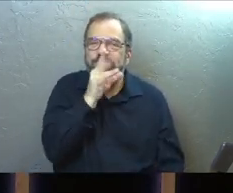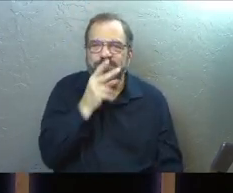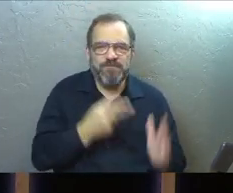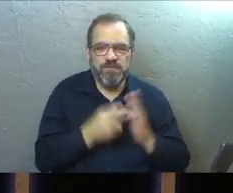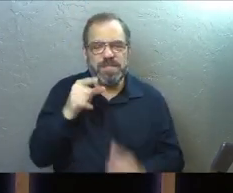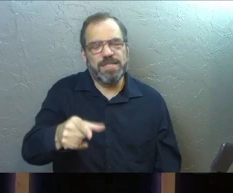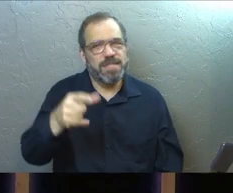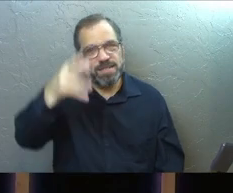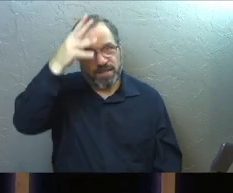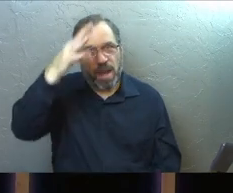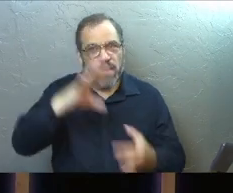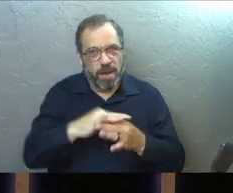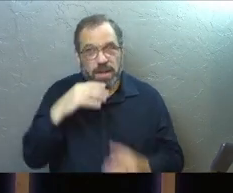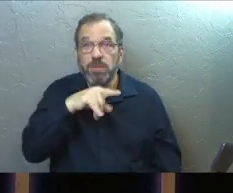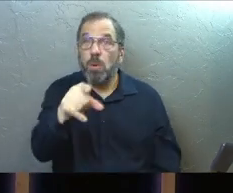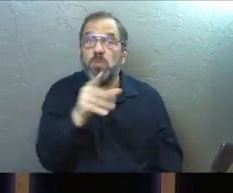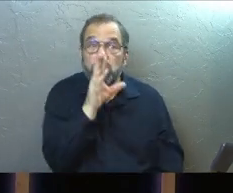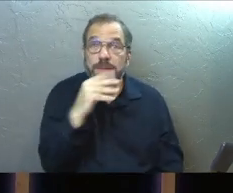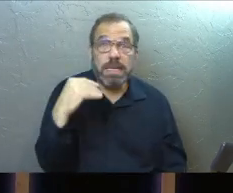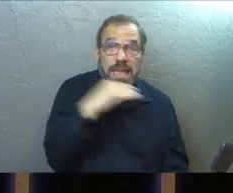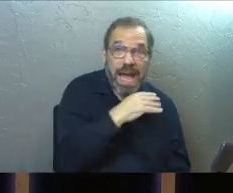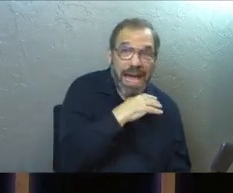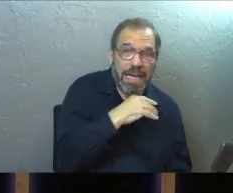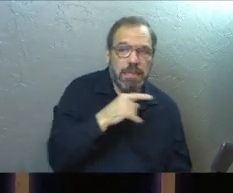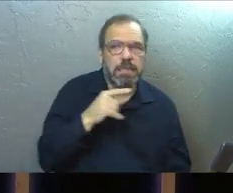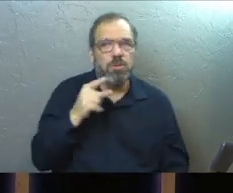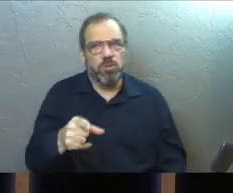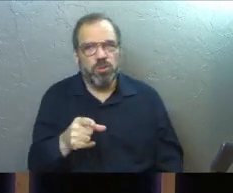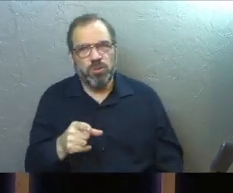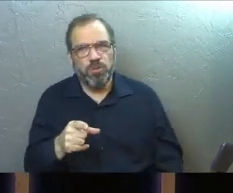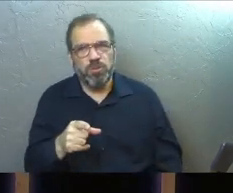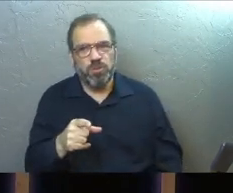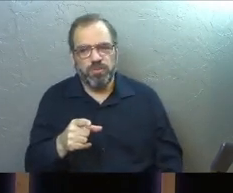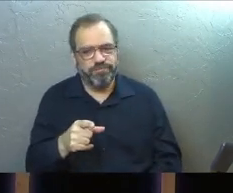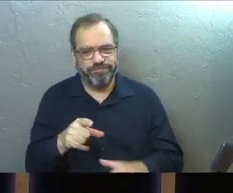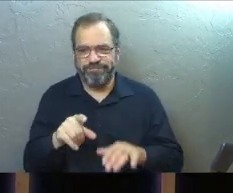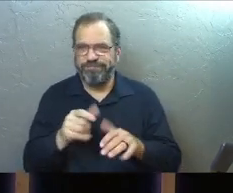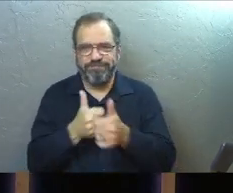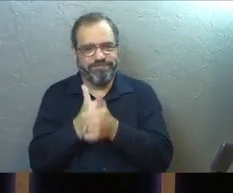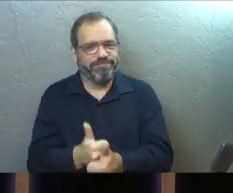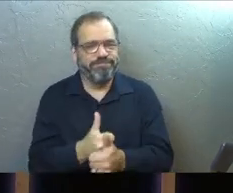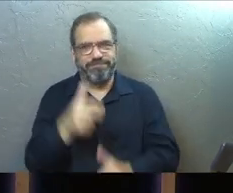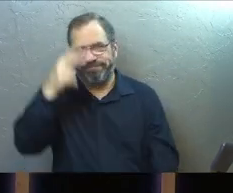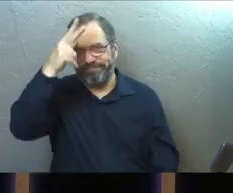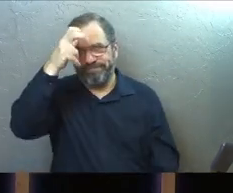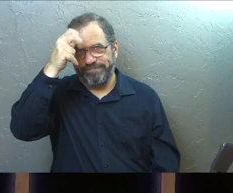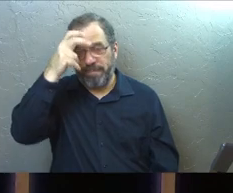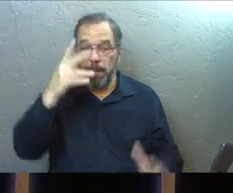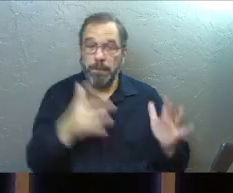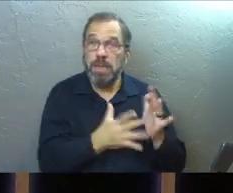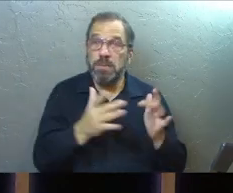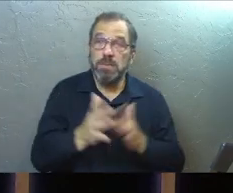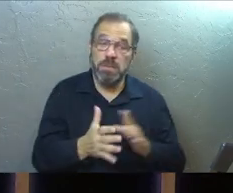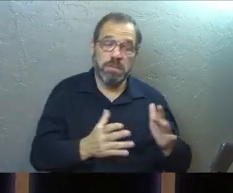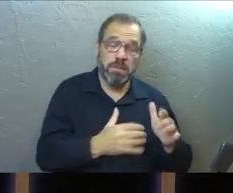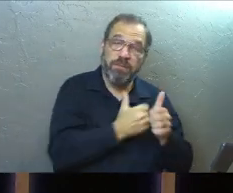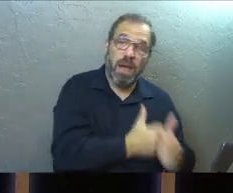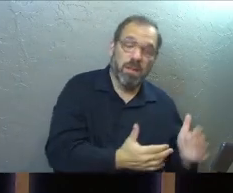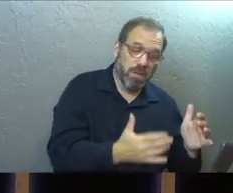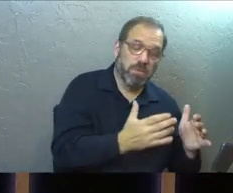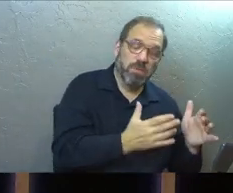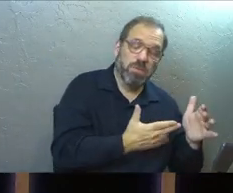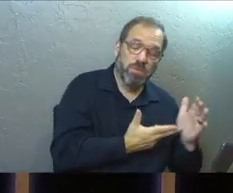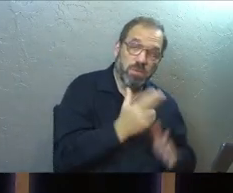of lies. So when we speak lies, we're right in step. Jesus, however, is on the side of truth.